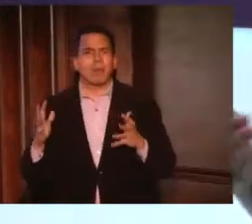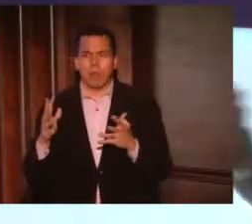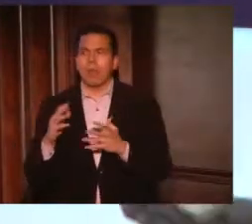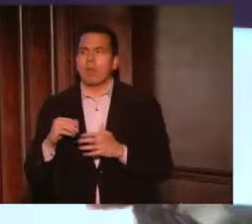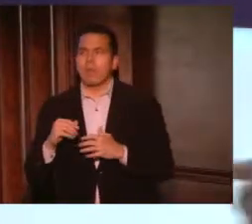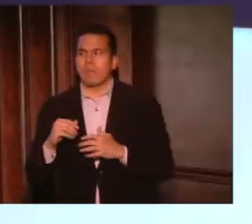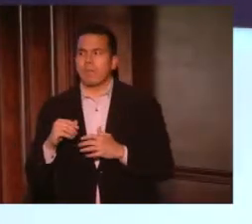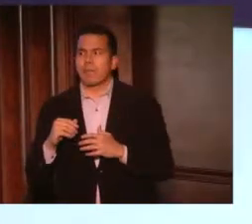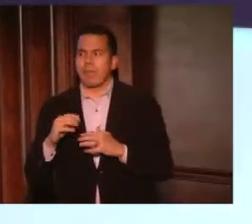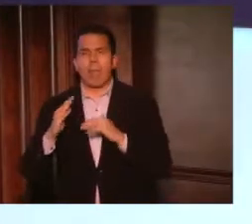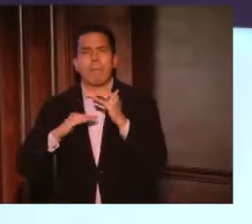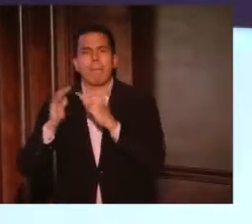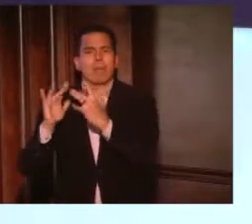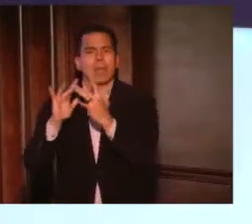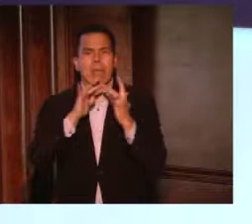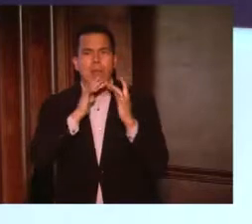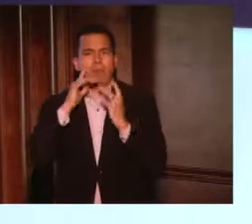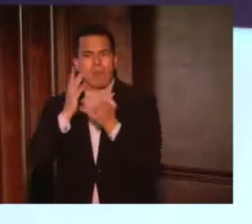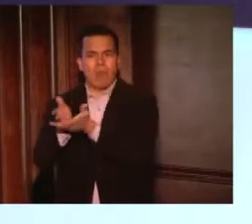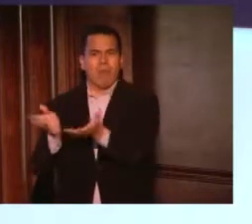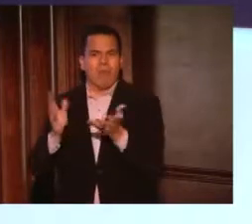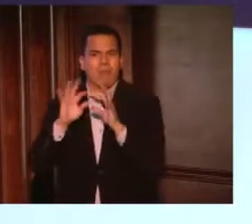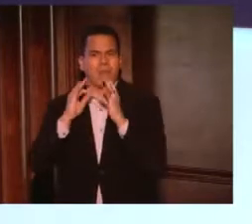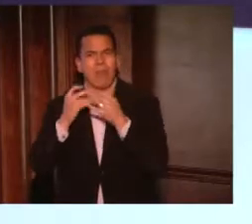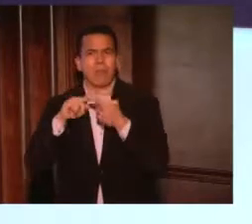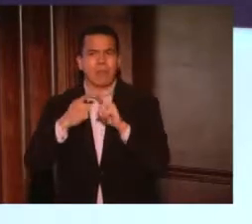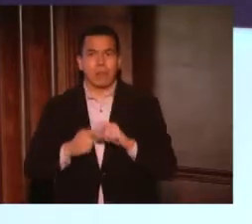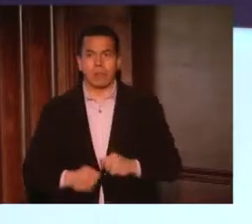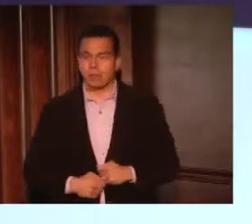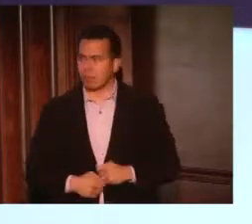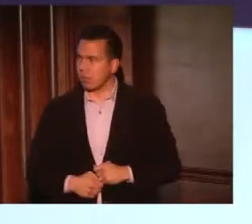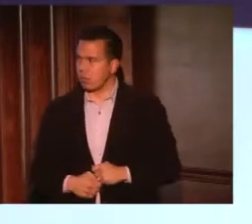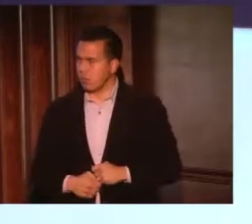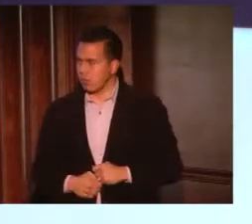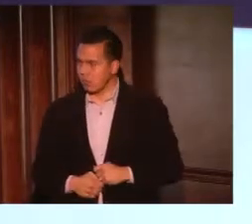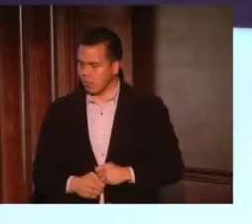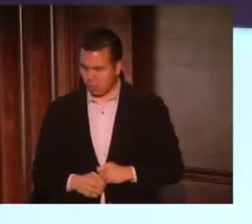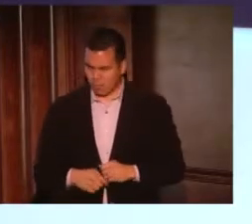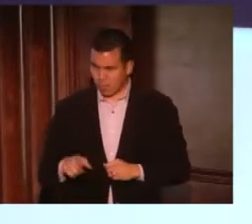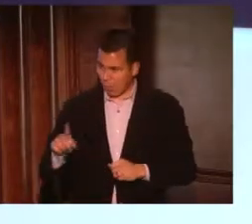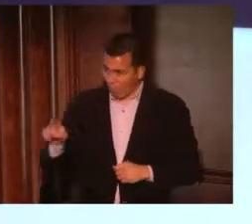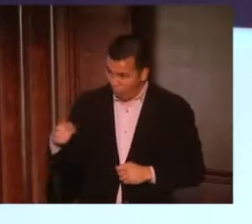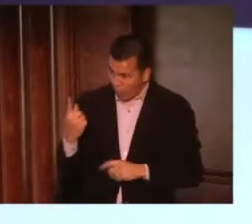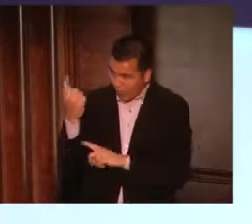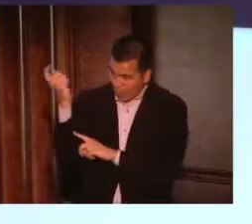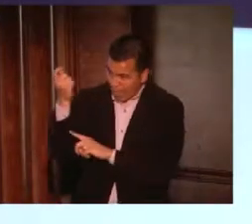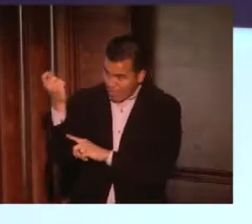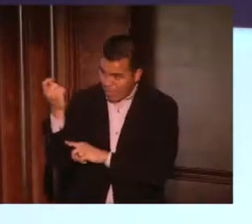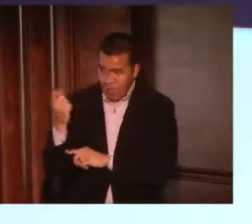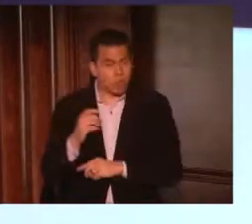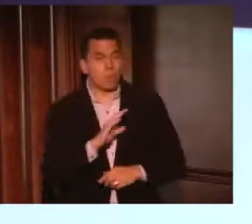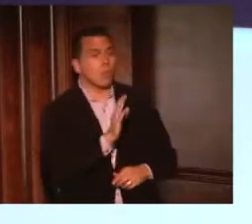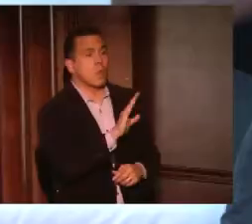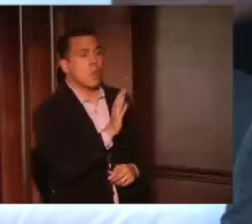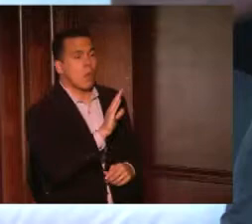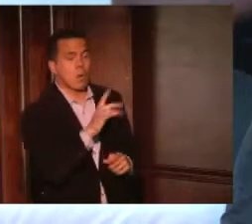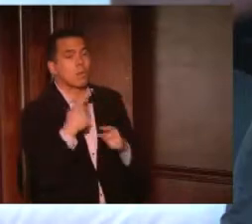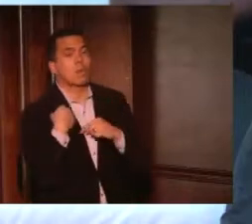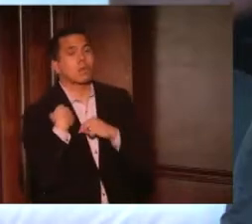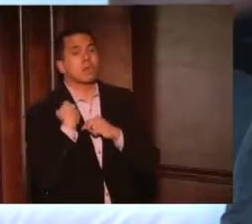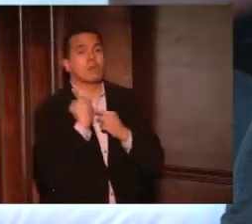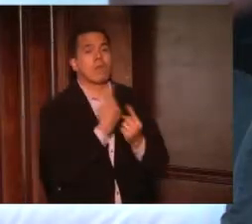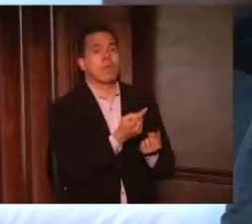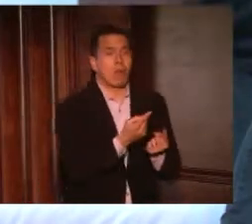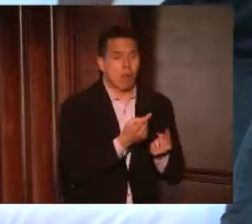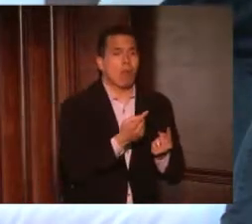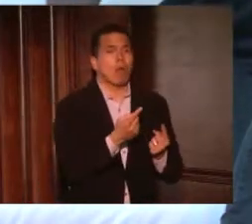the 8 years I've been in this space. It's incredible. And you're not just doing this in Kenya, are you? No. So far I've